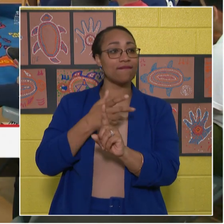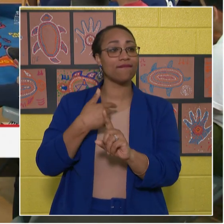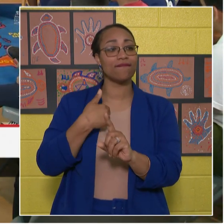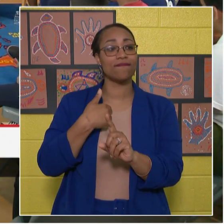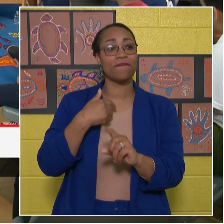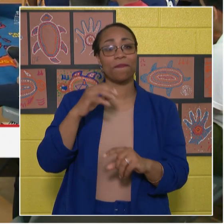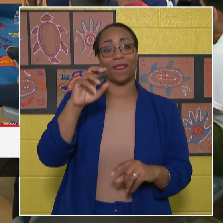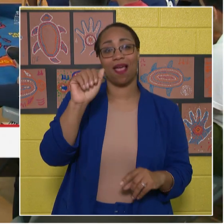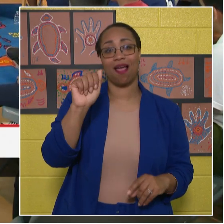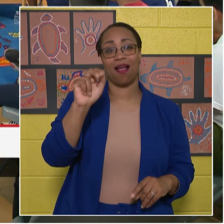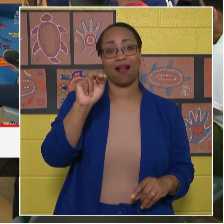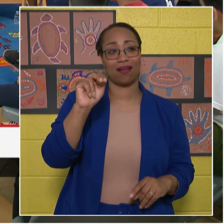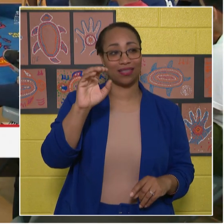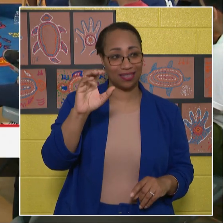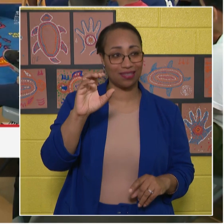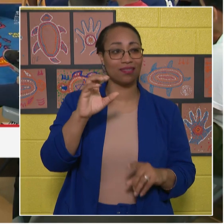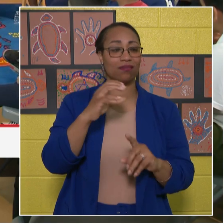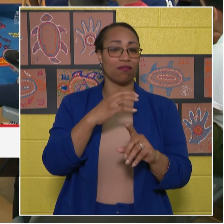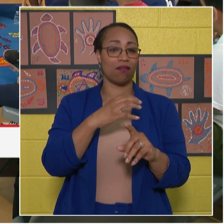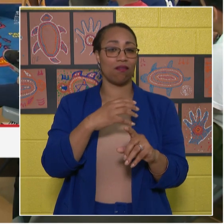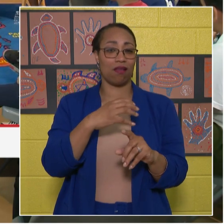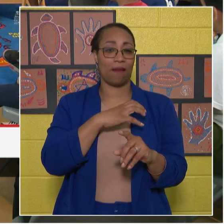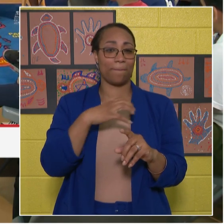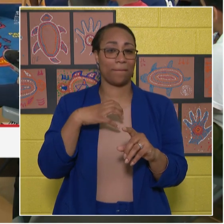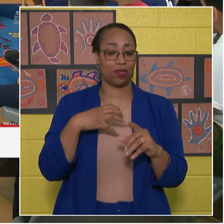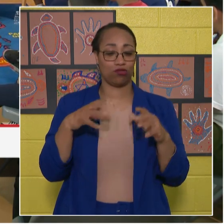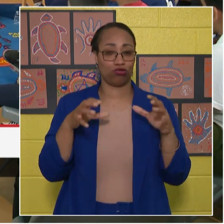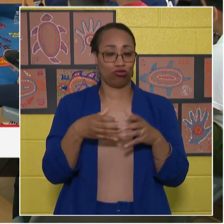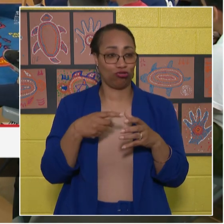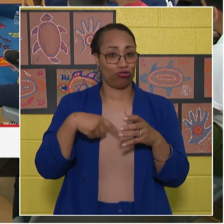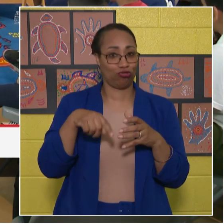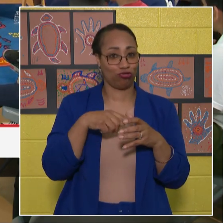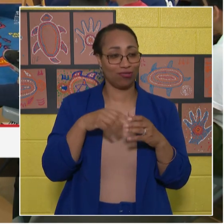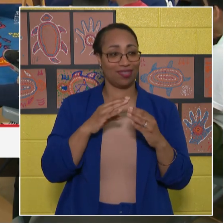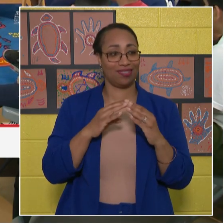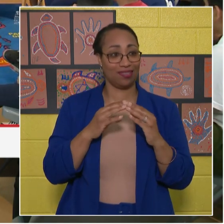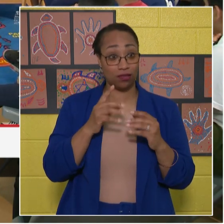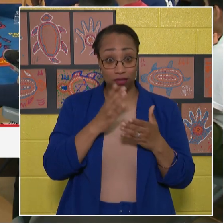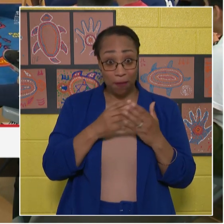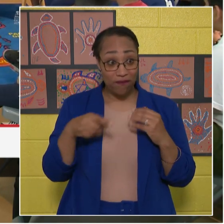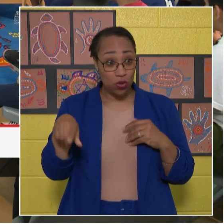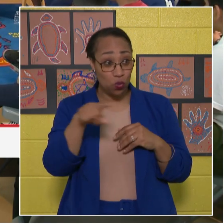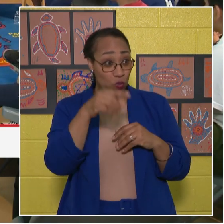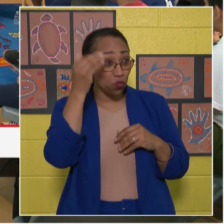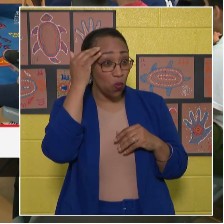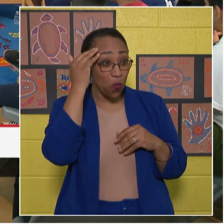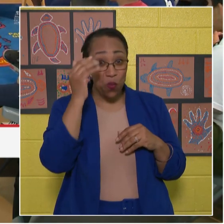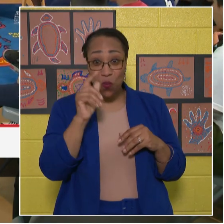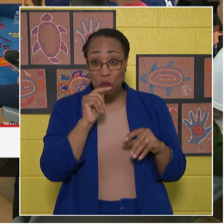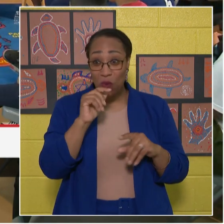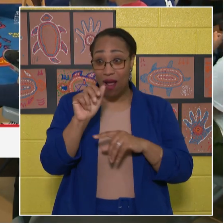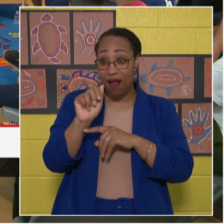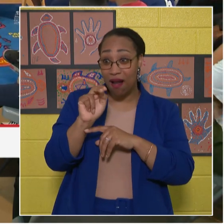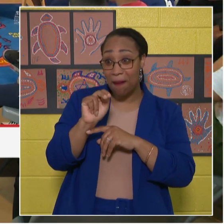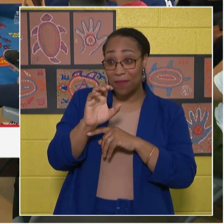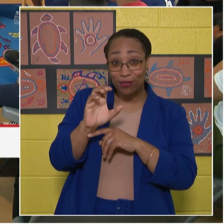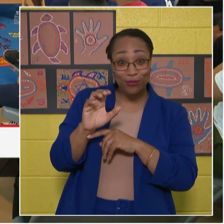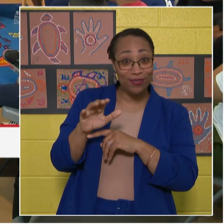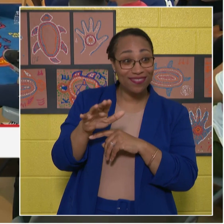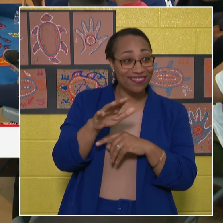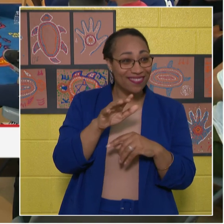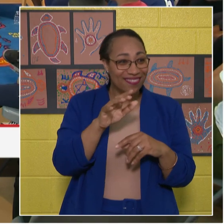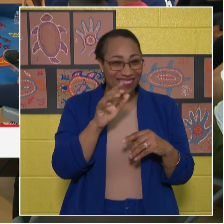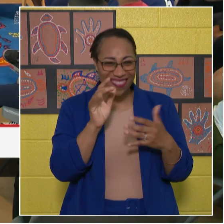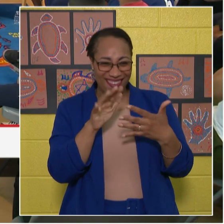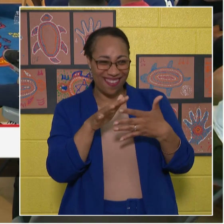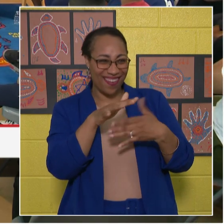Some of you guys know the ANC commissioner in your neighborhood. And so those are all of the types